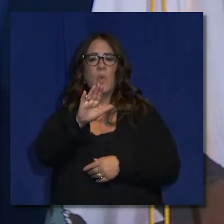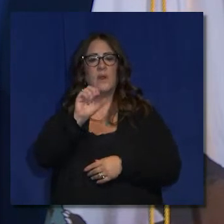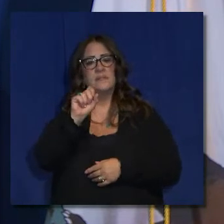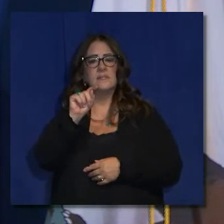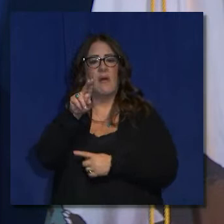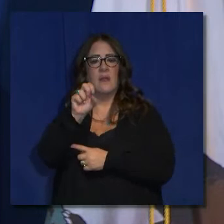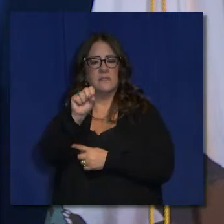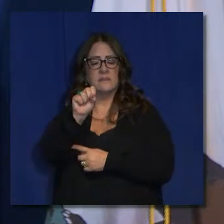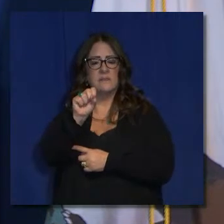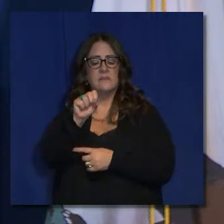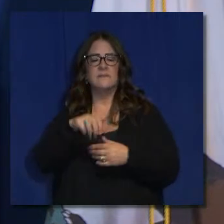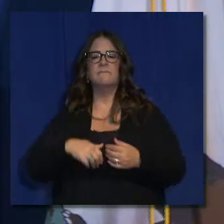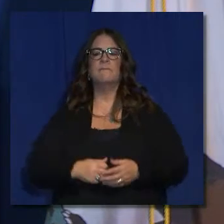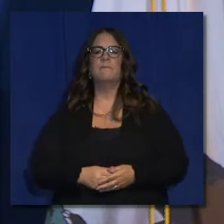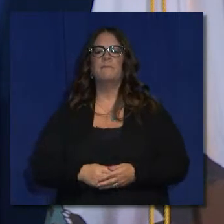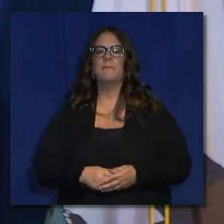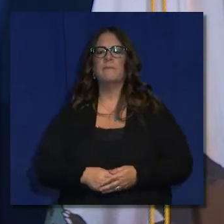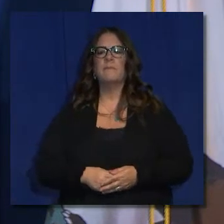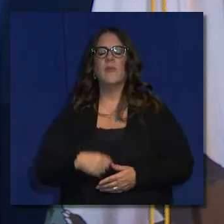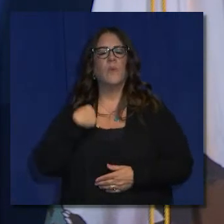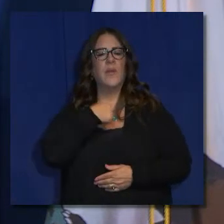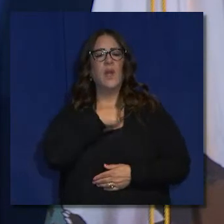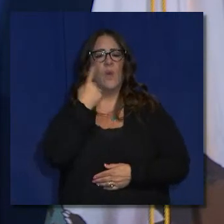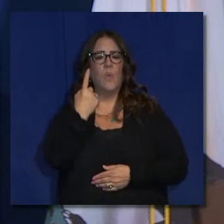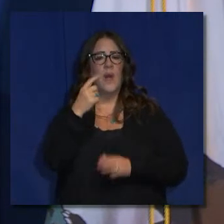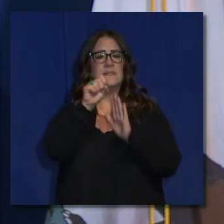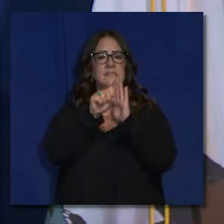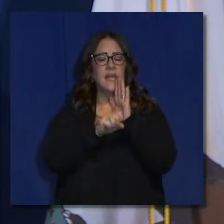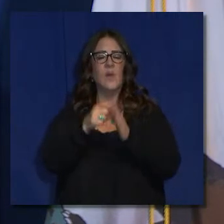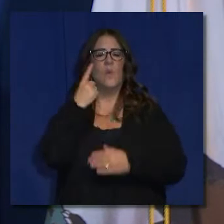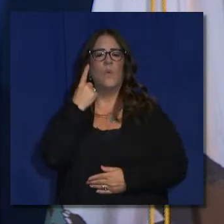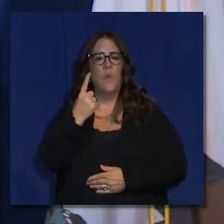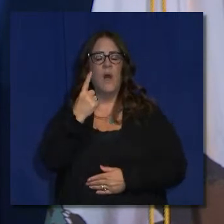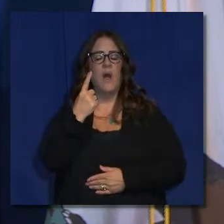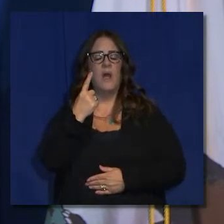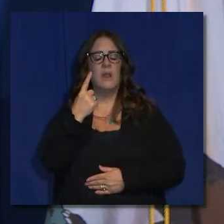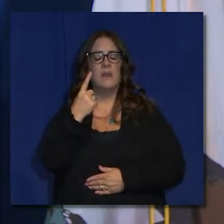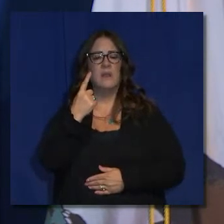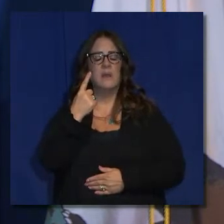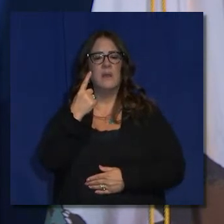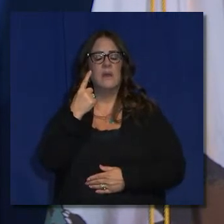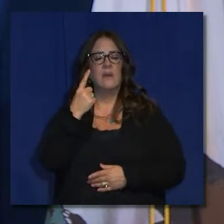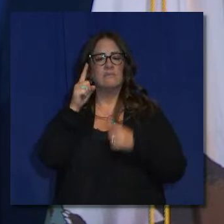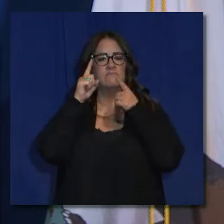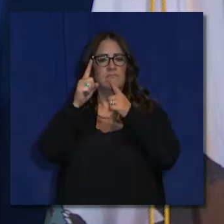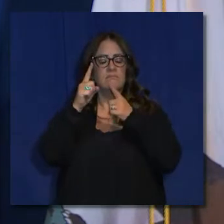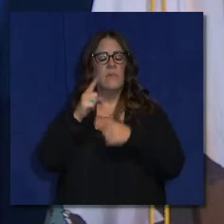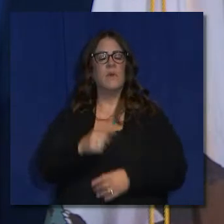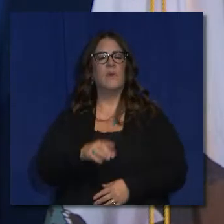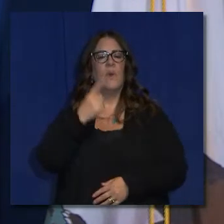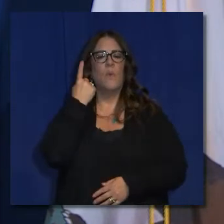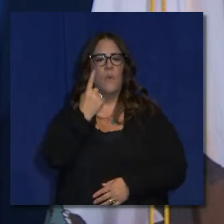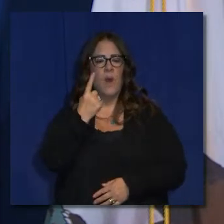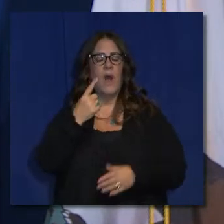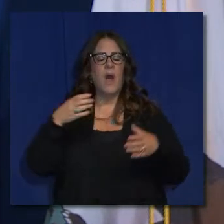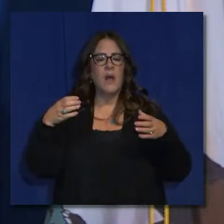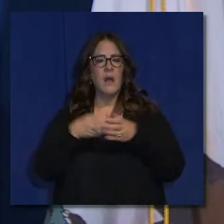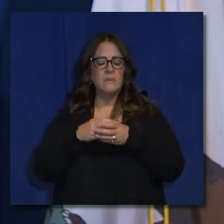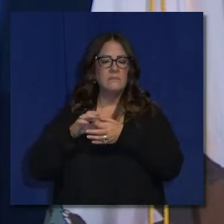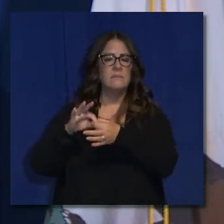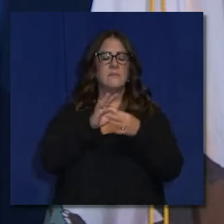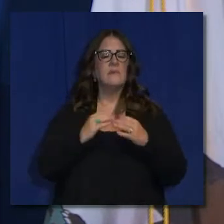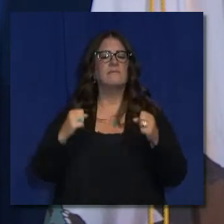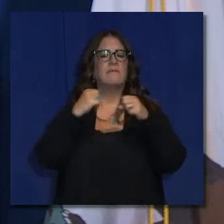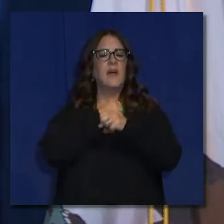status. One state, one cause, one fight. And I want to again thank, in that spirit,